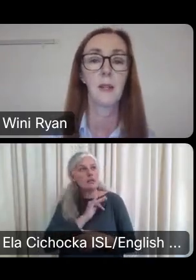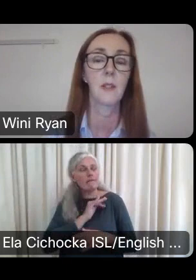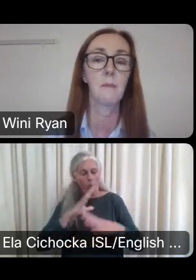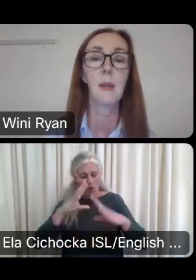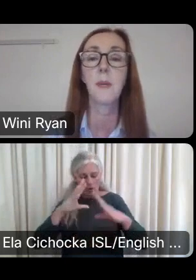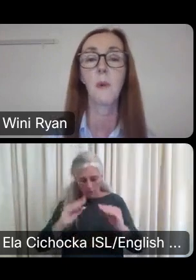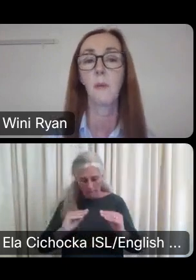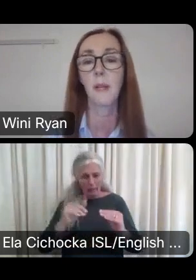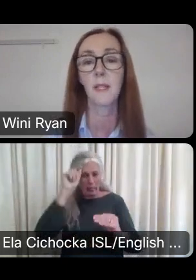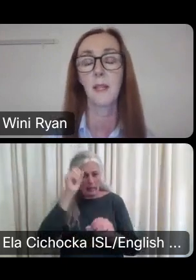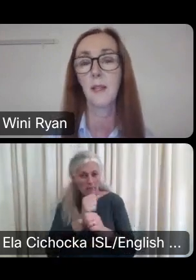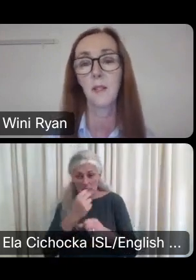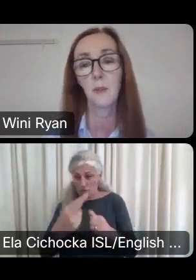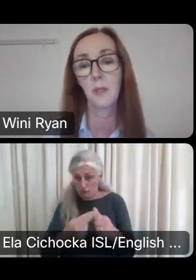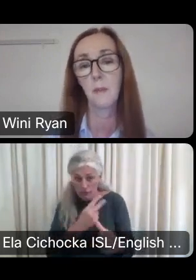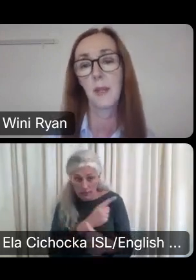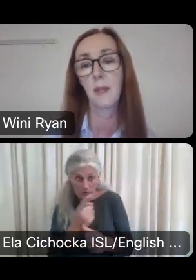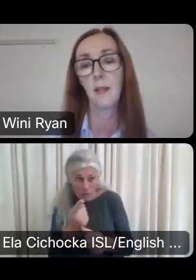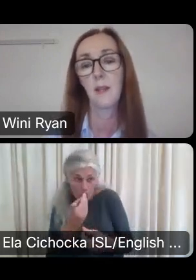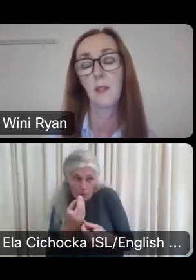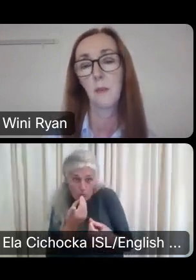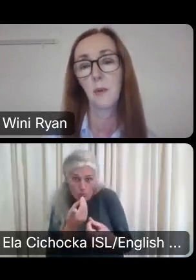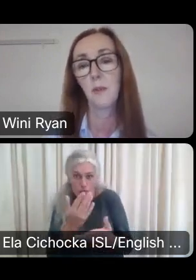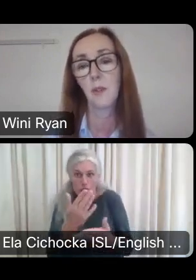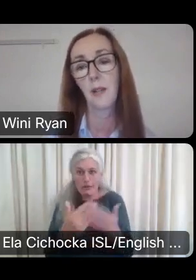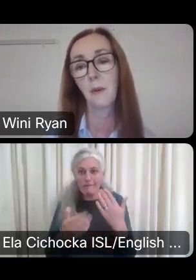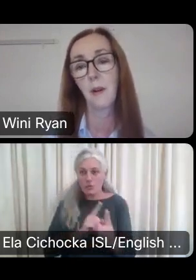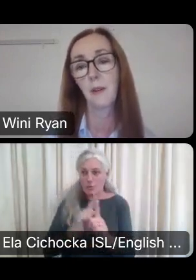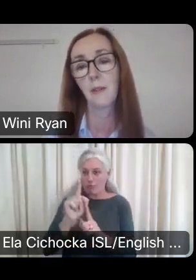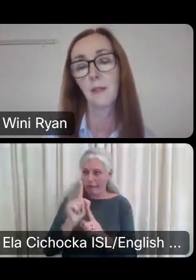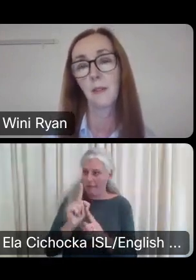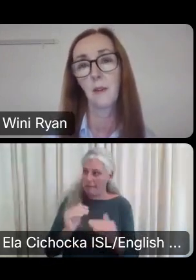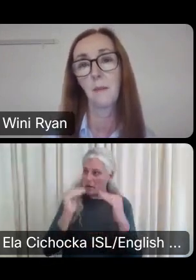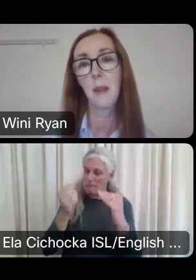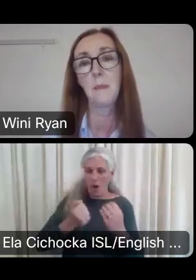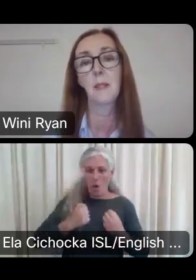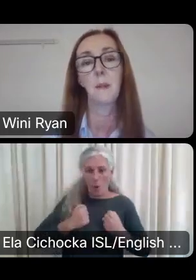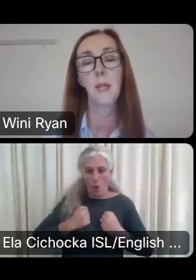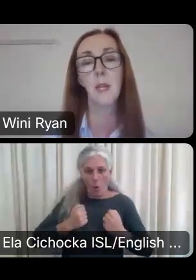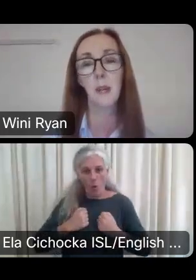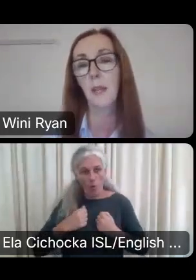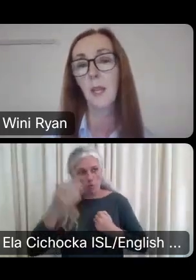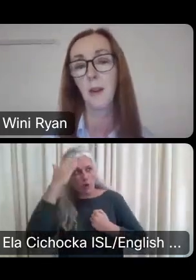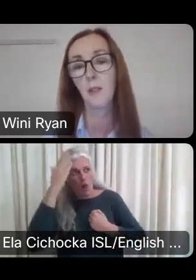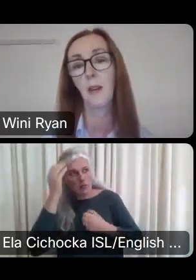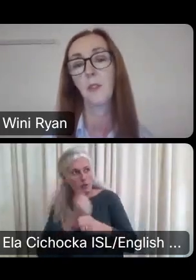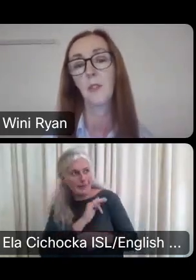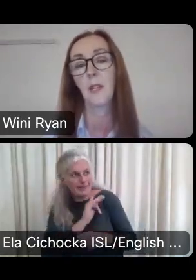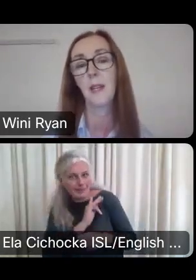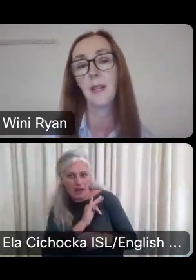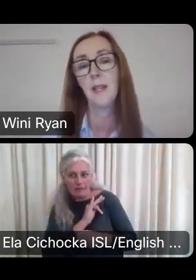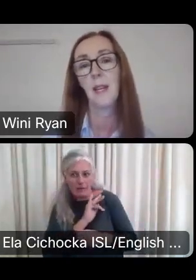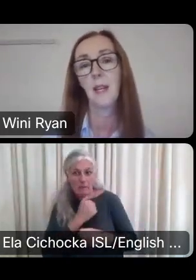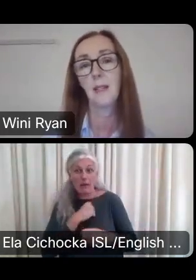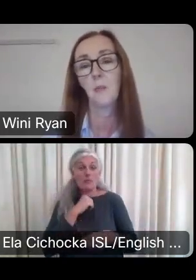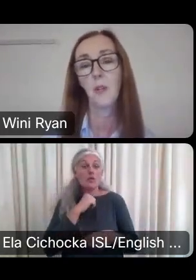think about, maybe you already do something to improve your self-awareness, or maybe it's something you might think about after